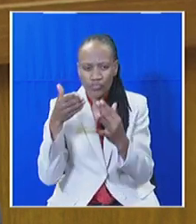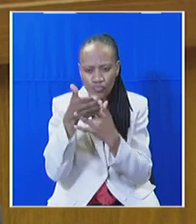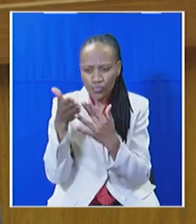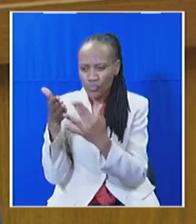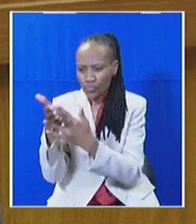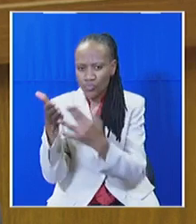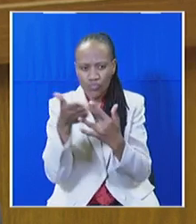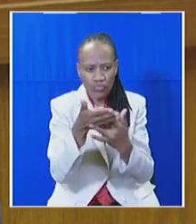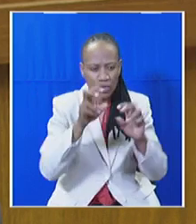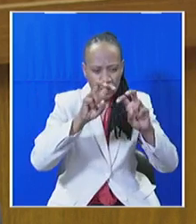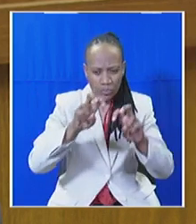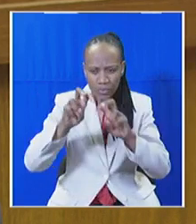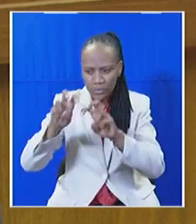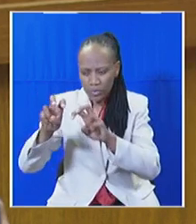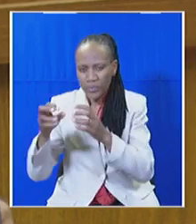for solutions.